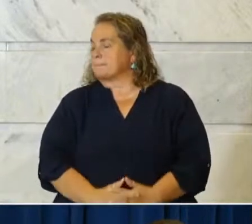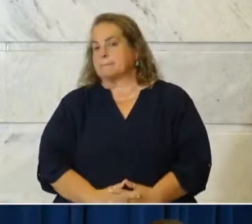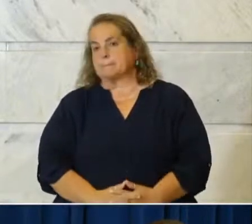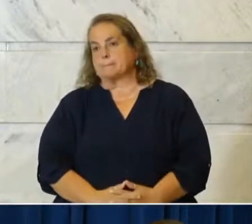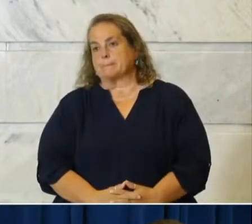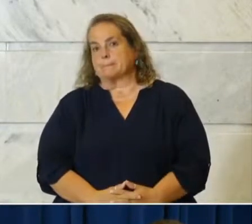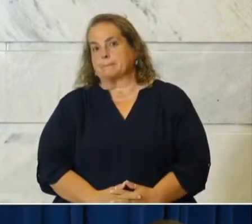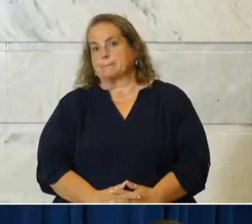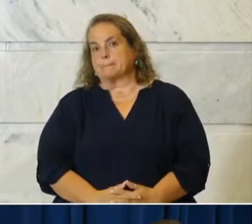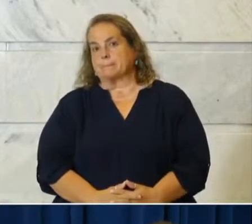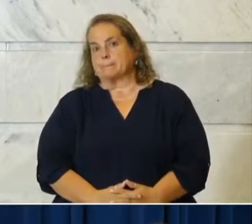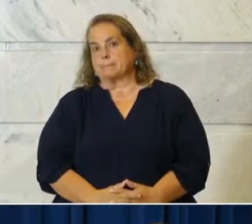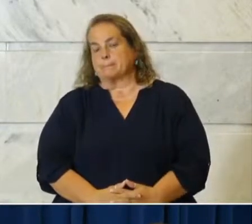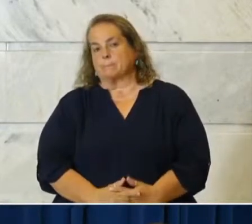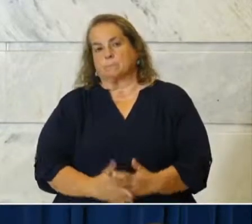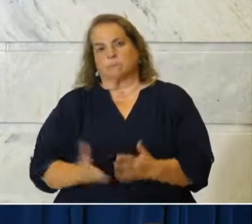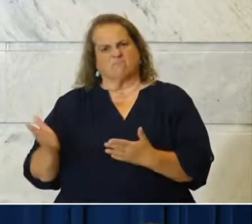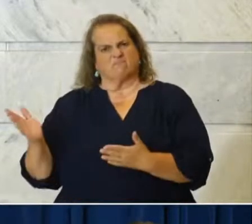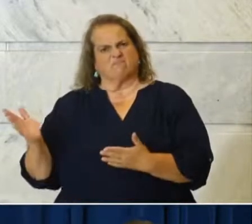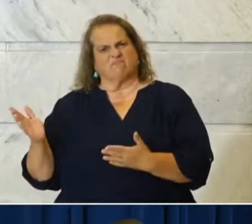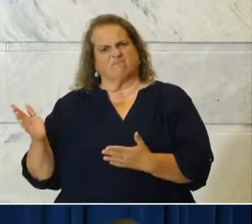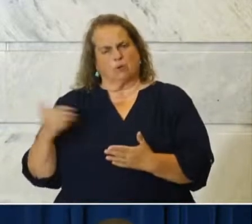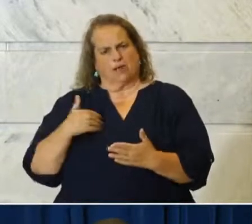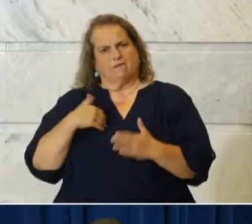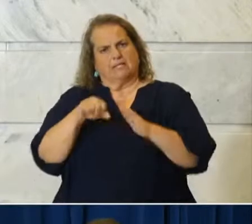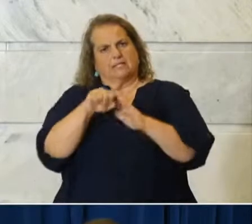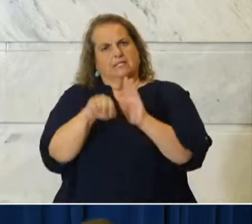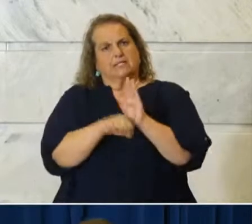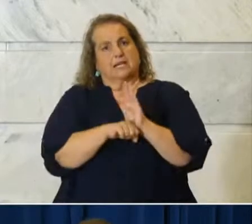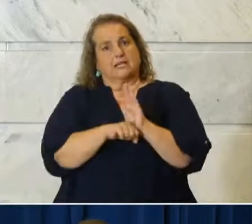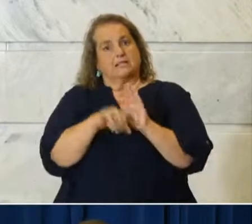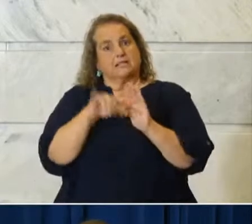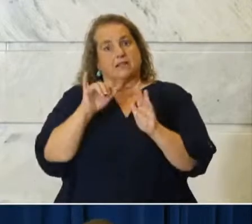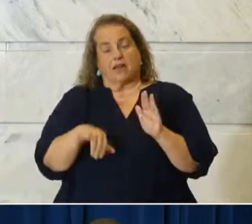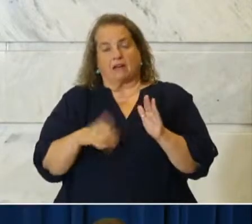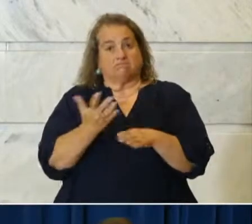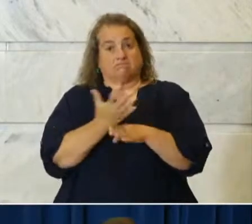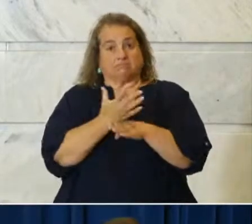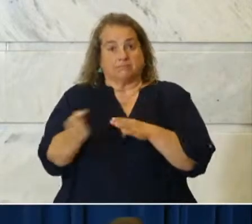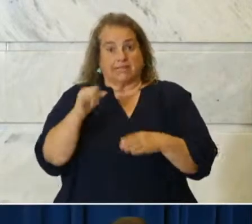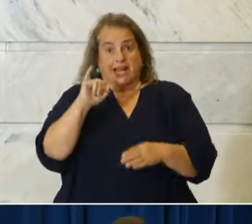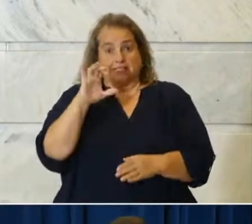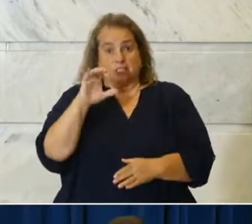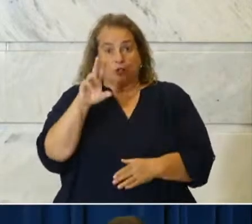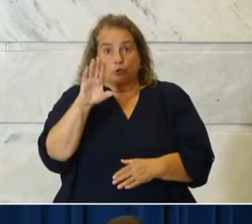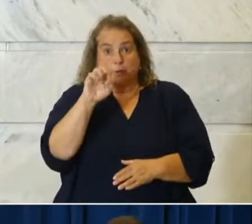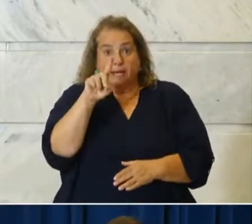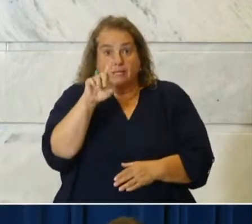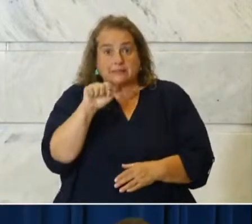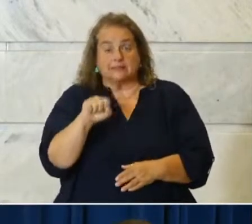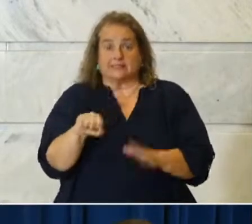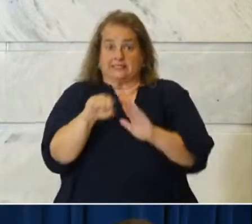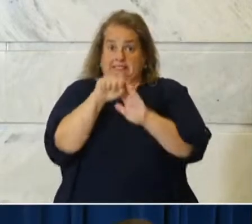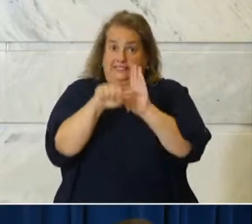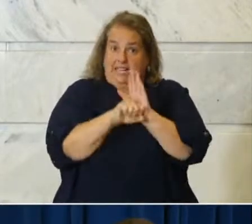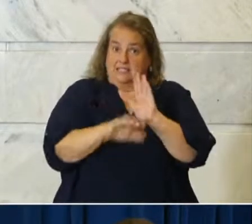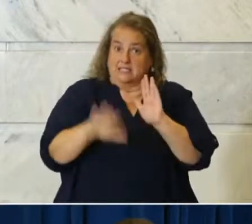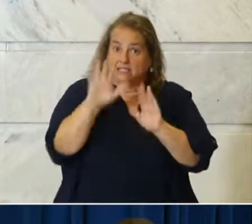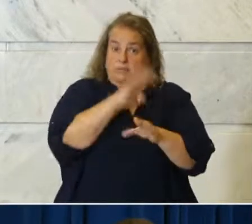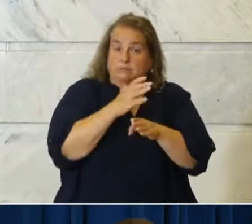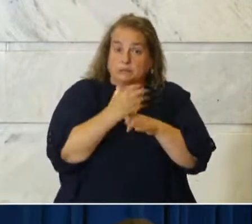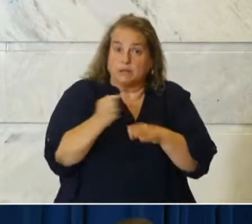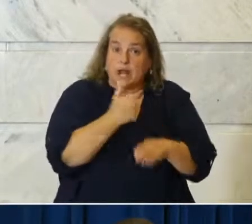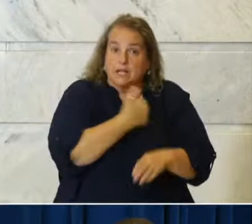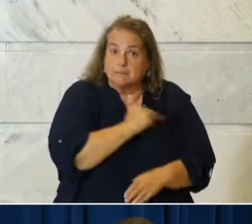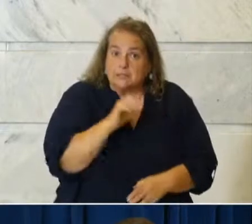Right? We got states that are running out of ICU beds, states that are running out of hospital